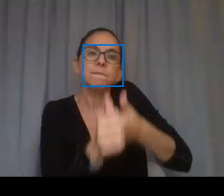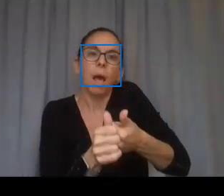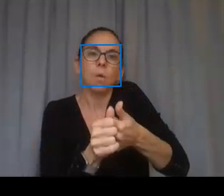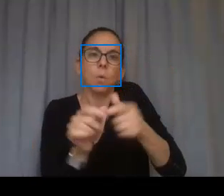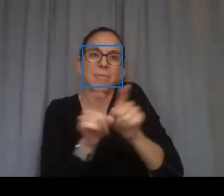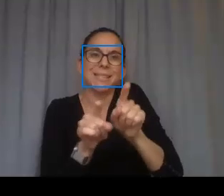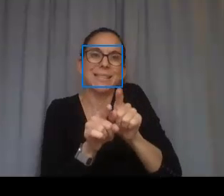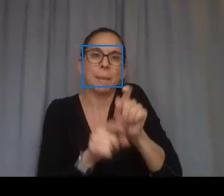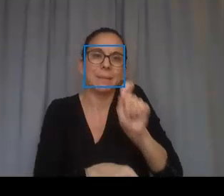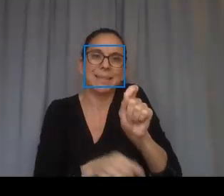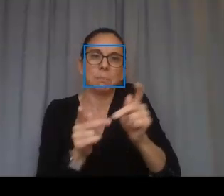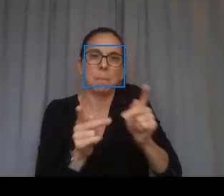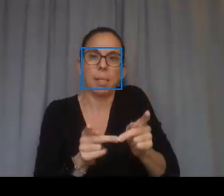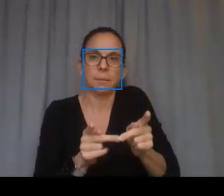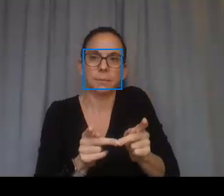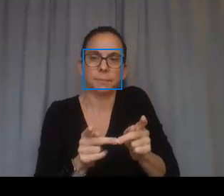another example.